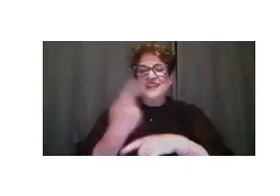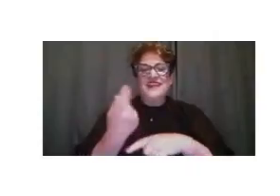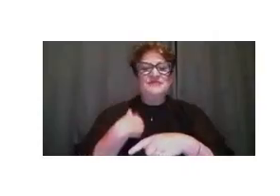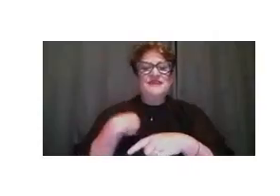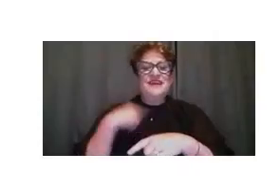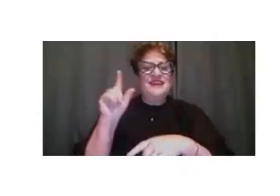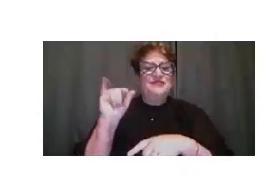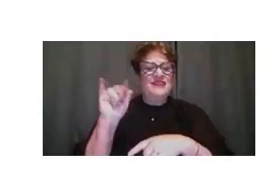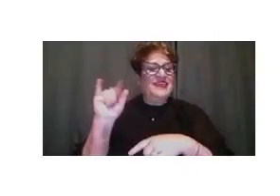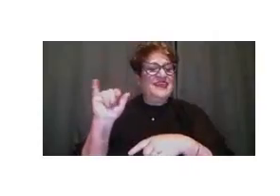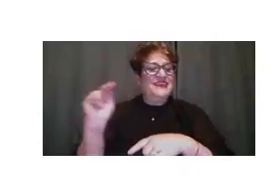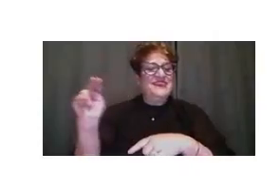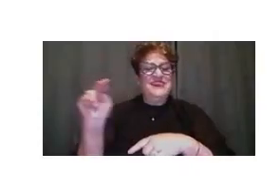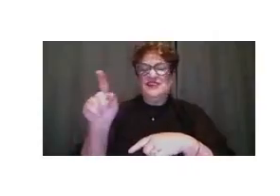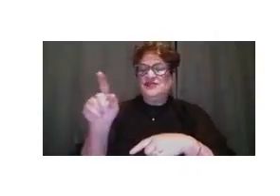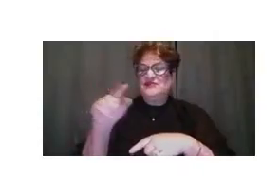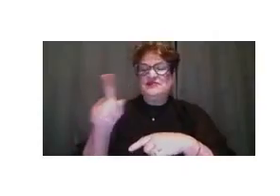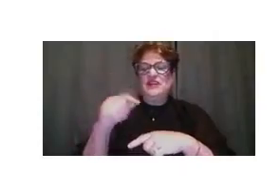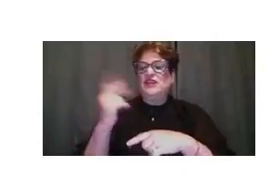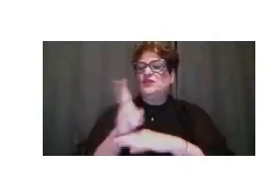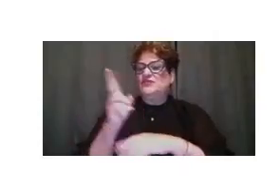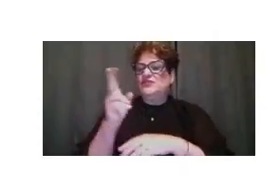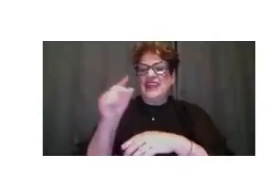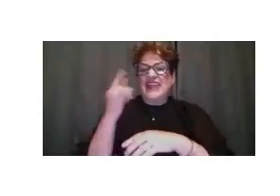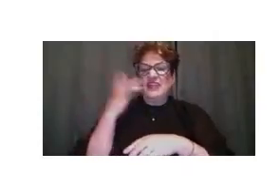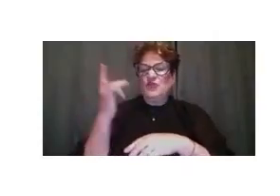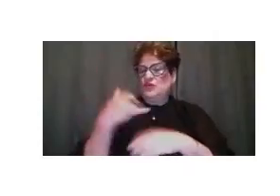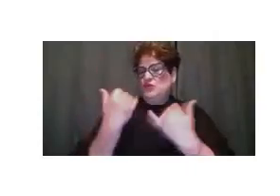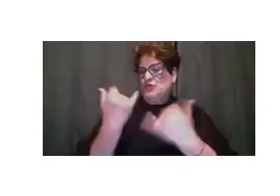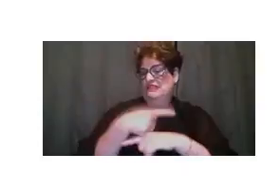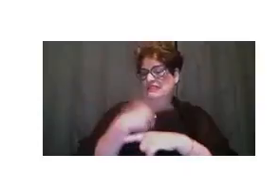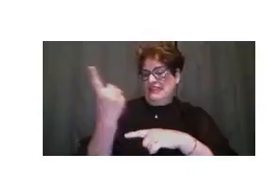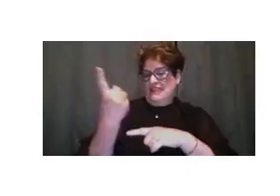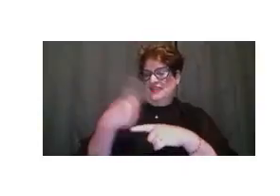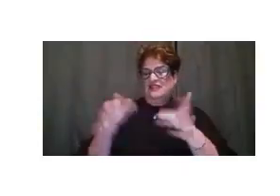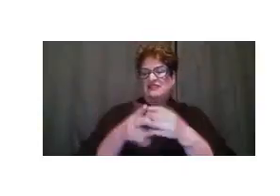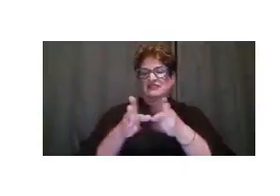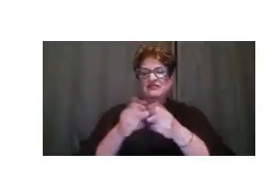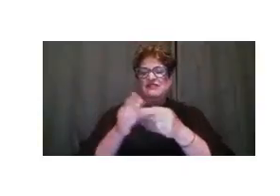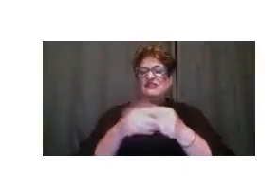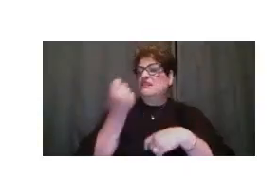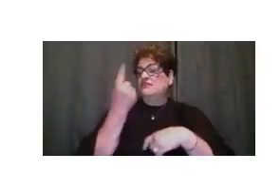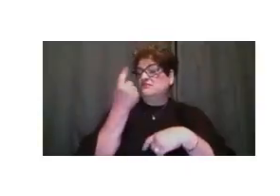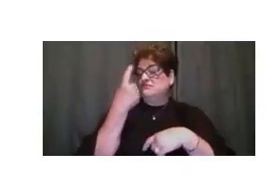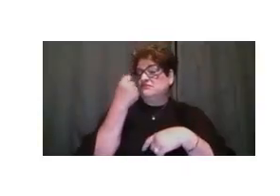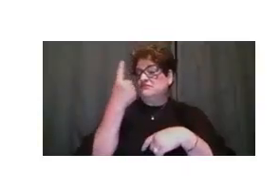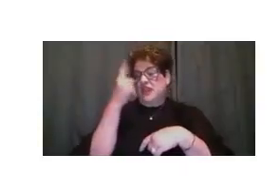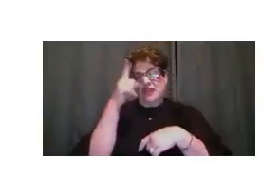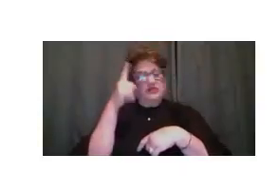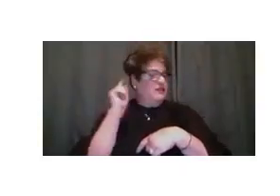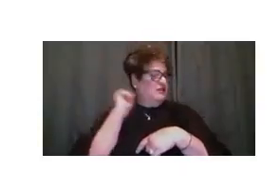the Disability Tribe Initiative. Today's live webinar, Understanding Unconscious Bias and Embracing